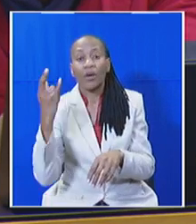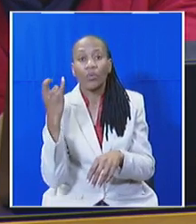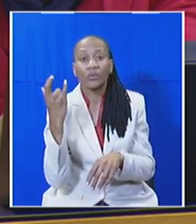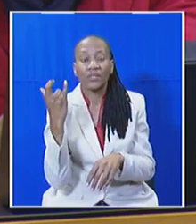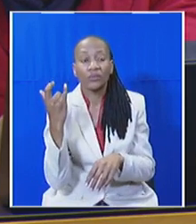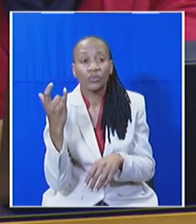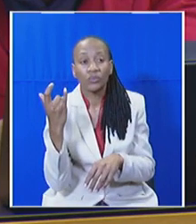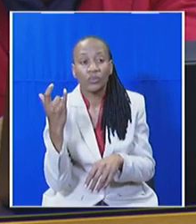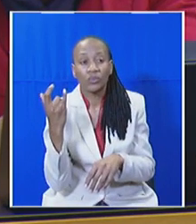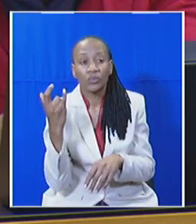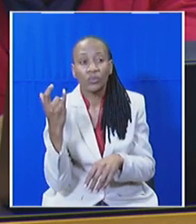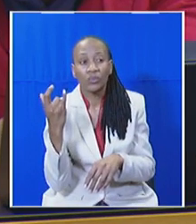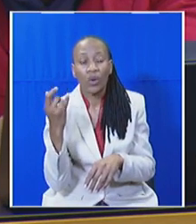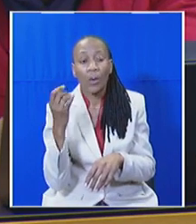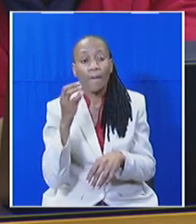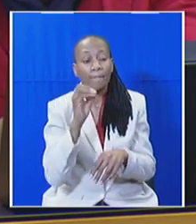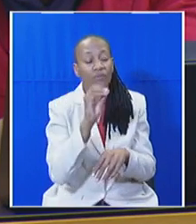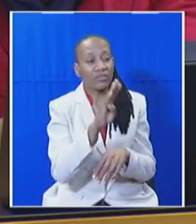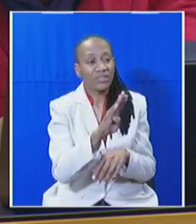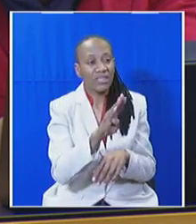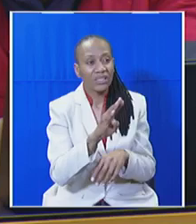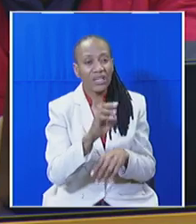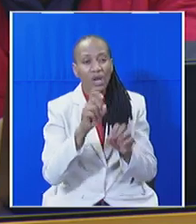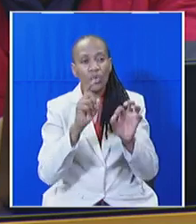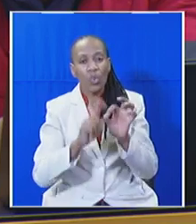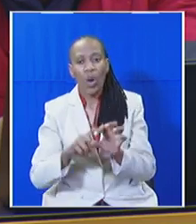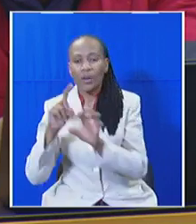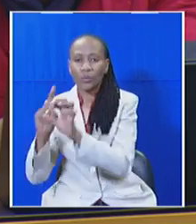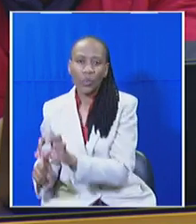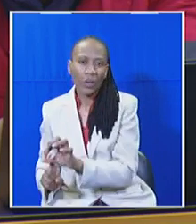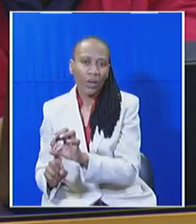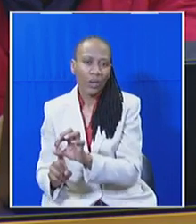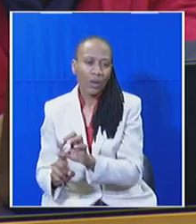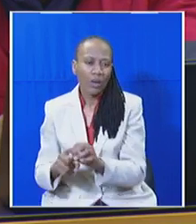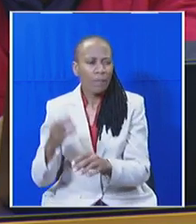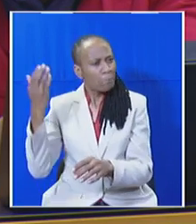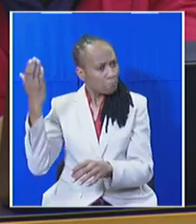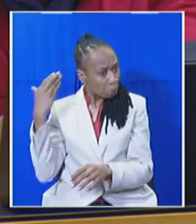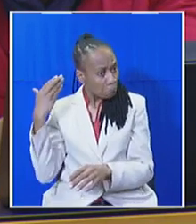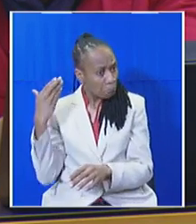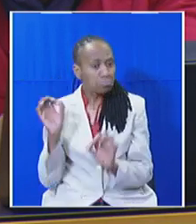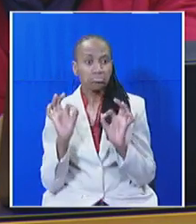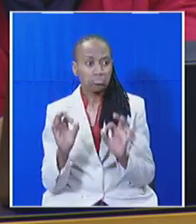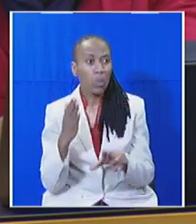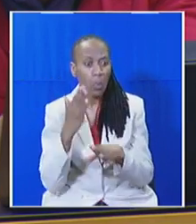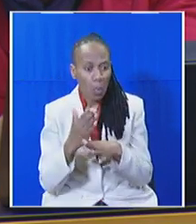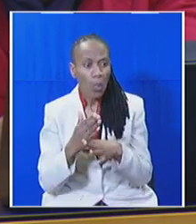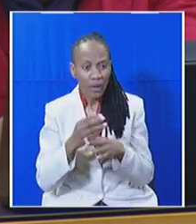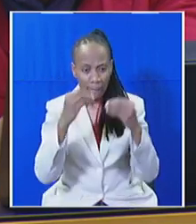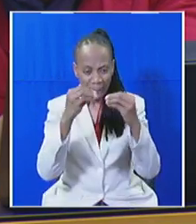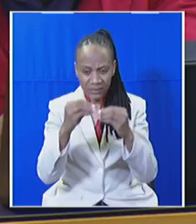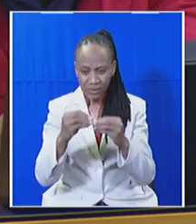Whittlesea, in Botshabelo, in Kwakwa, who used to get employment in industries